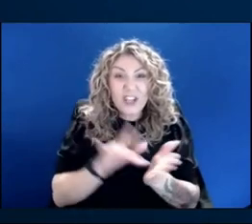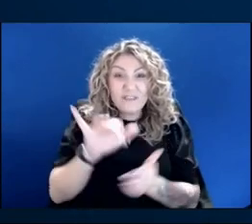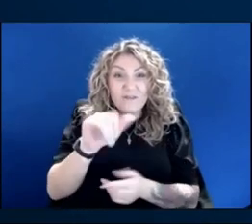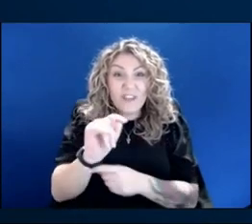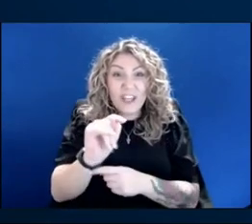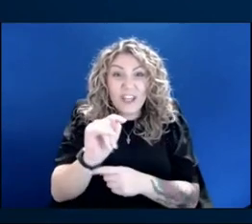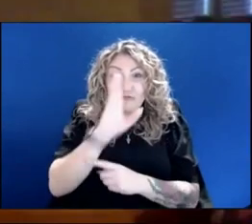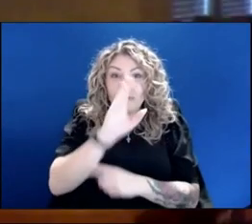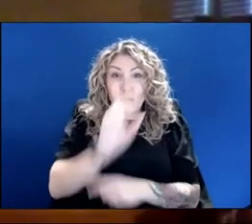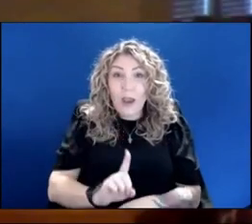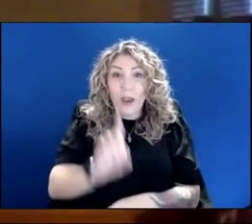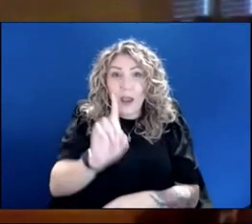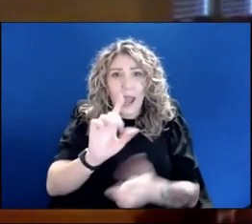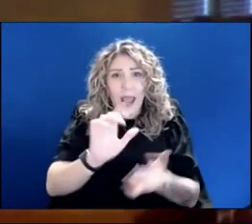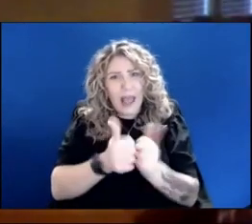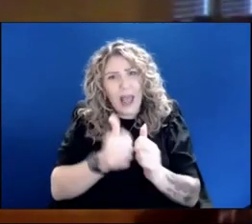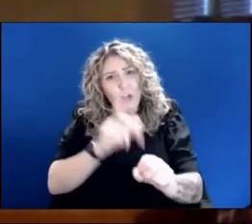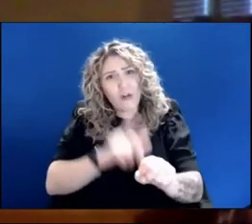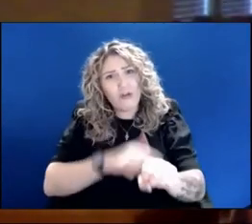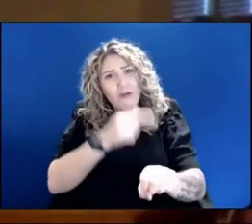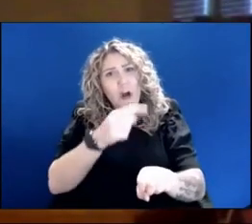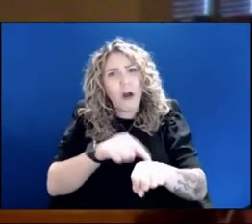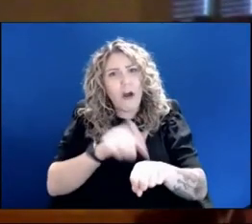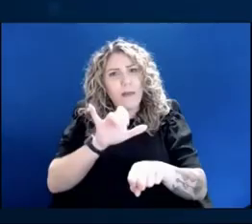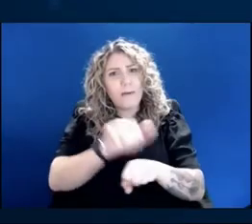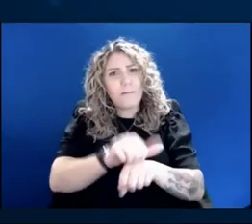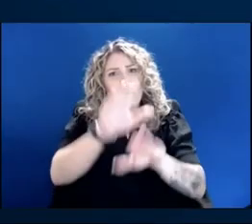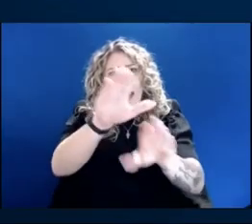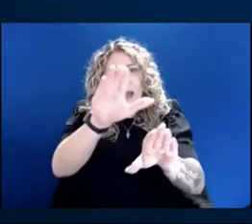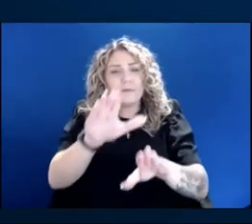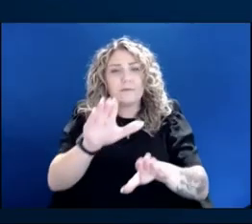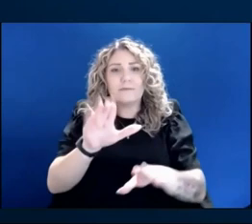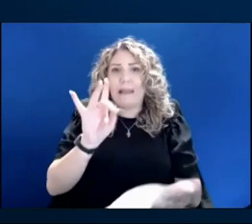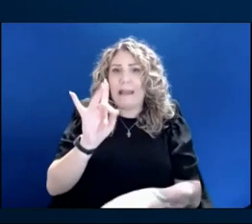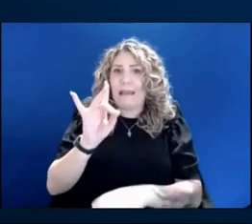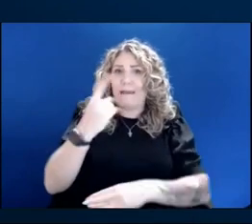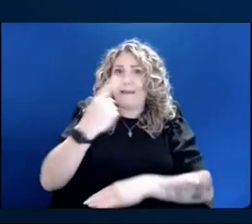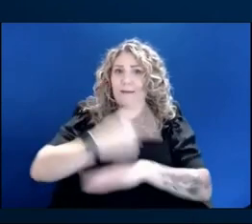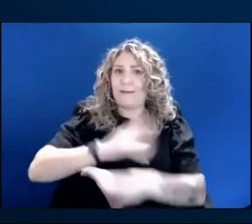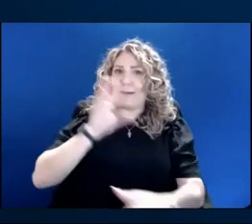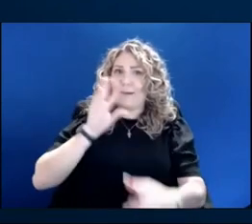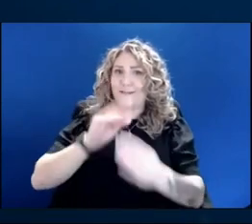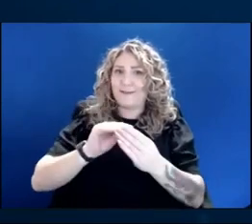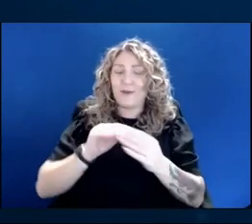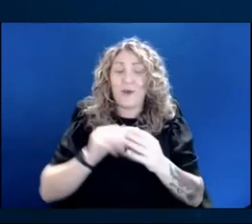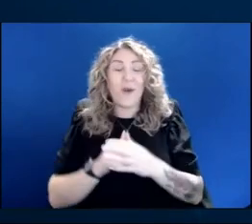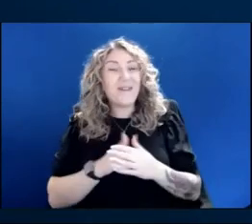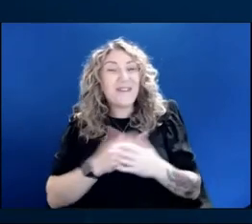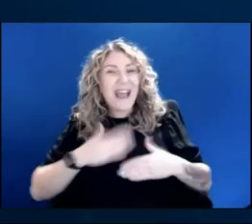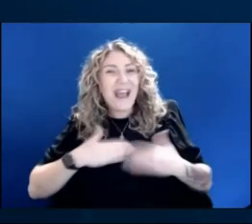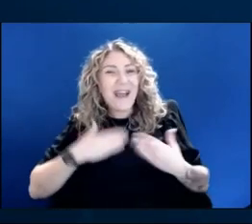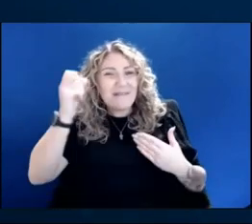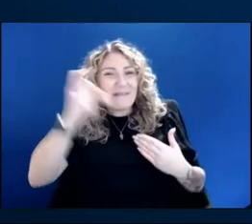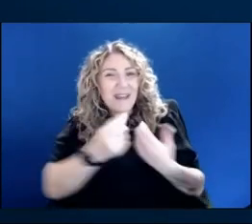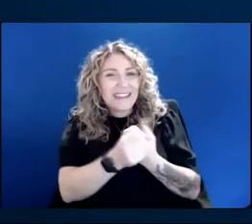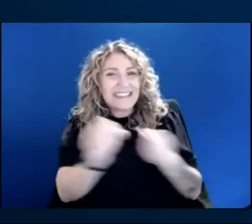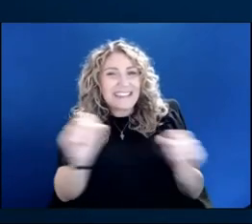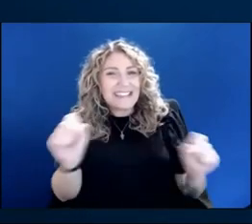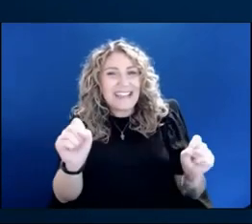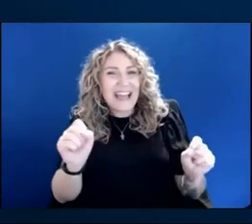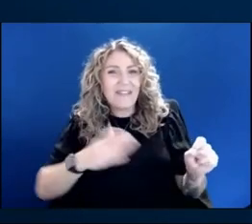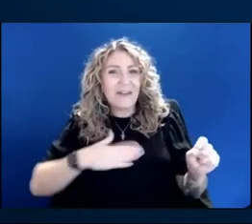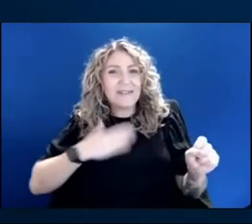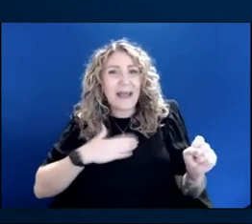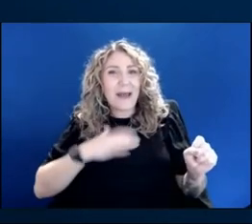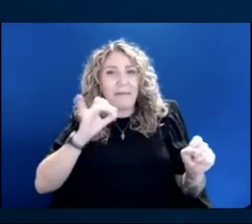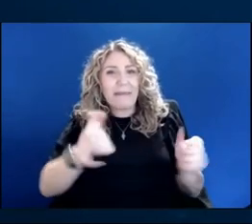days? 8 days. 8 days. Wow. Mm-hmm. Well, we're glad you're back down safely. I was glad to get that call or that text from